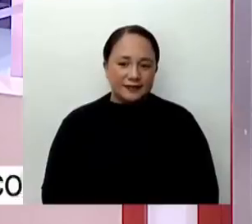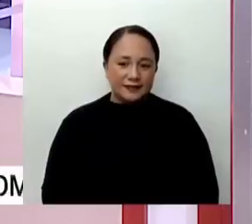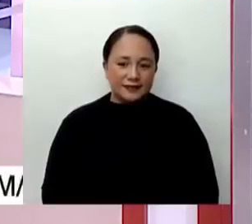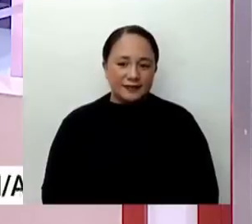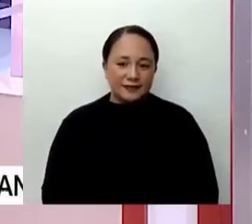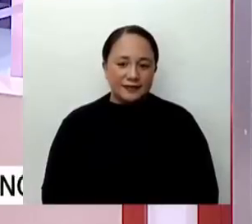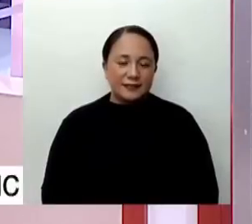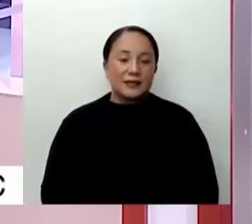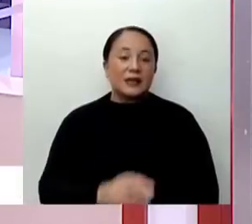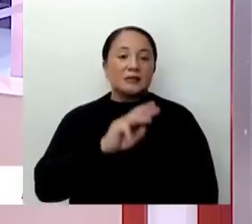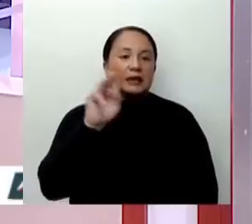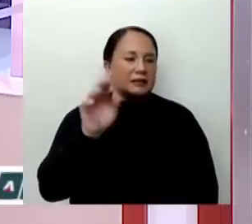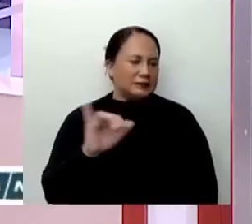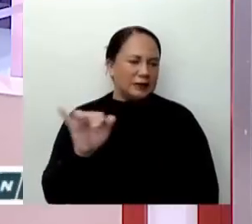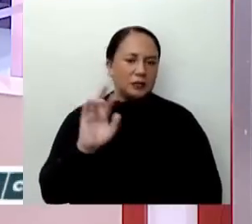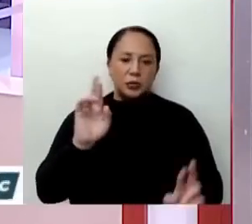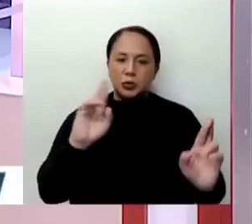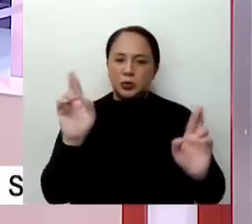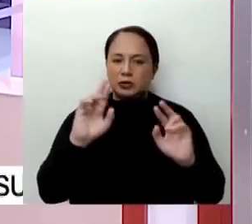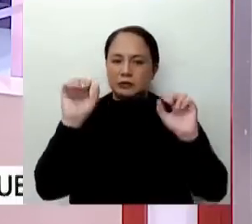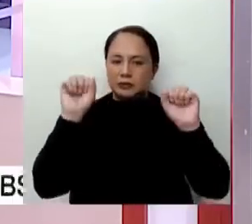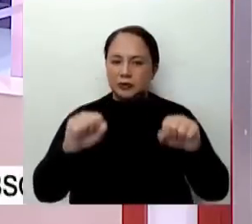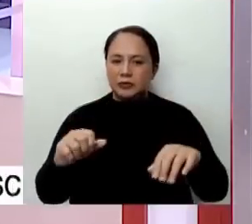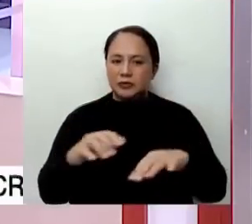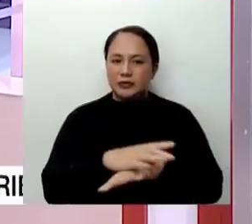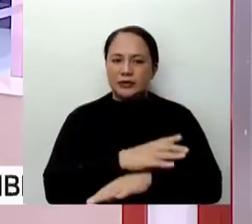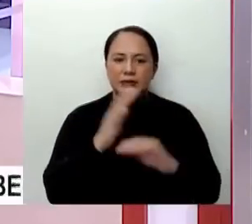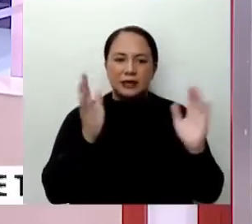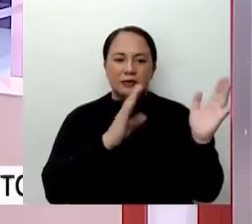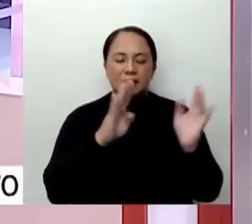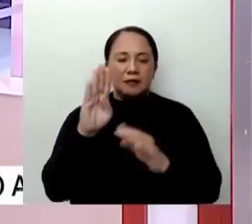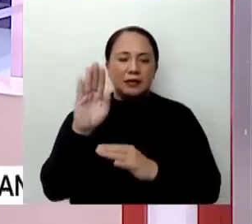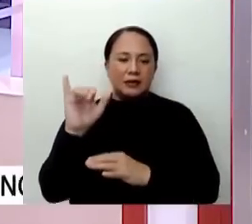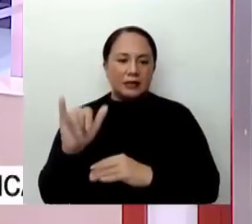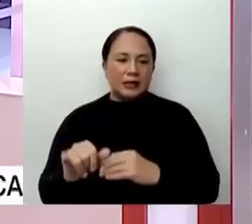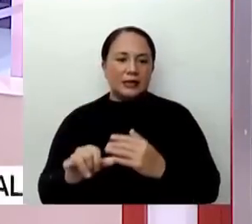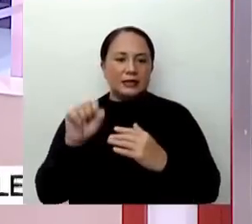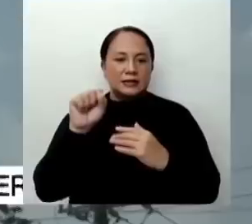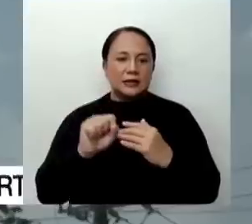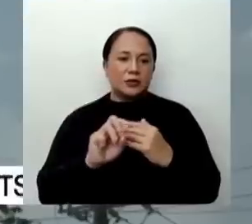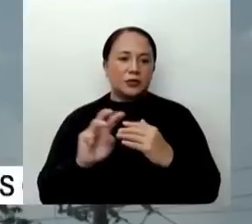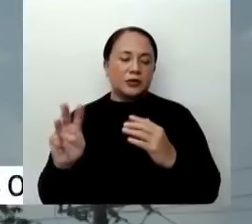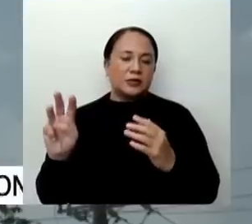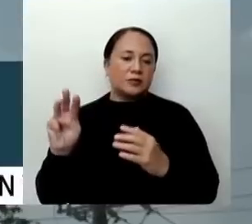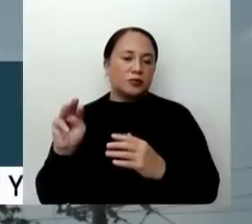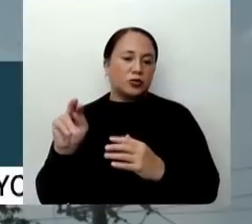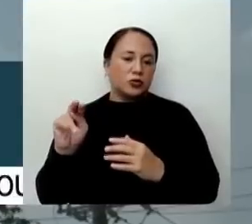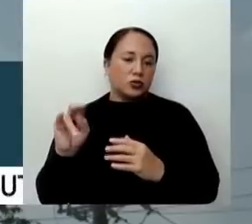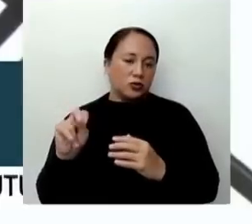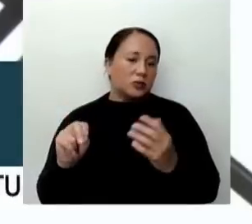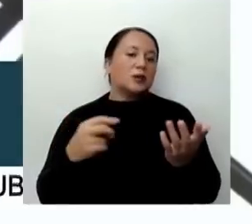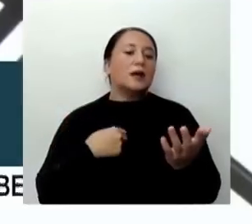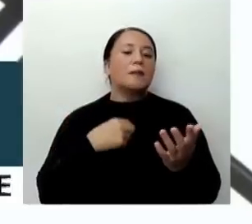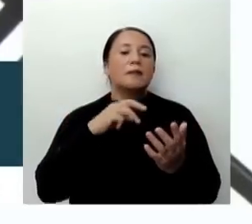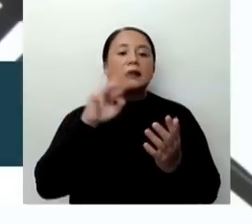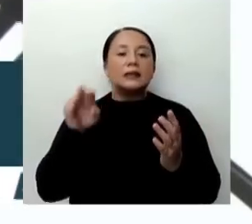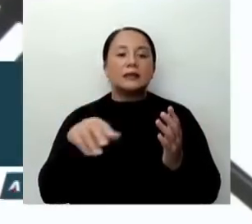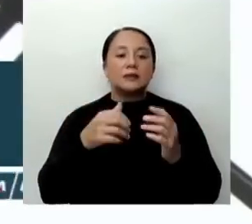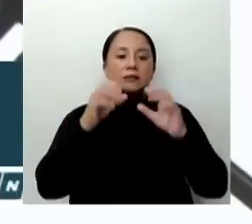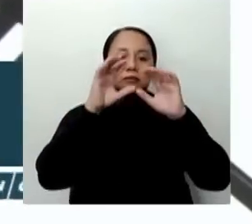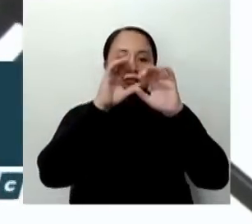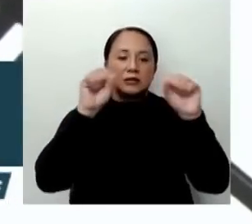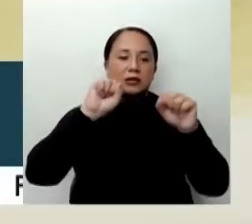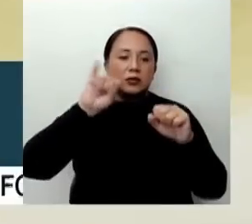Metro Manila also ready for the possible effects of Typhoon Betty and the southwest monsoon. Metro Manila Council President and San Juan